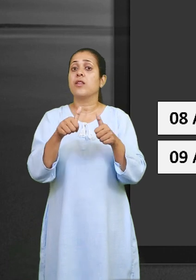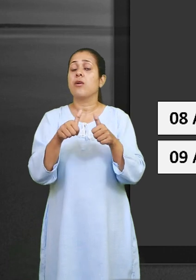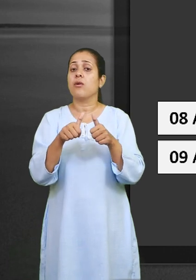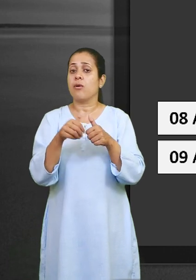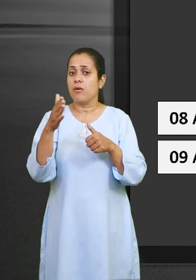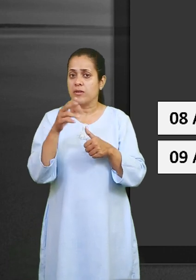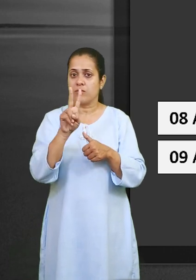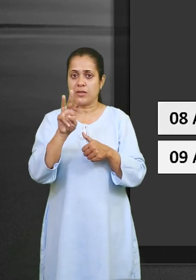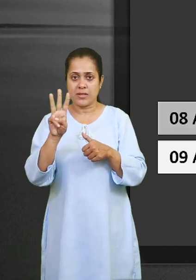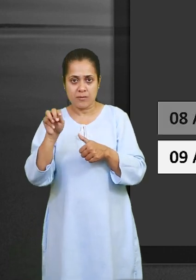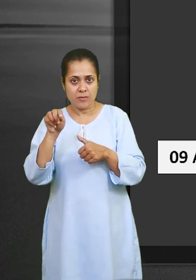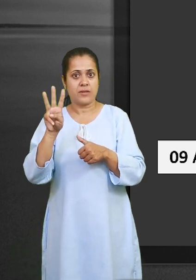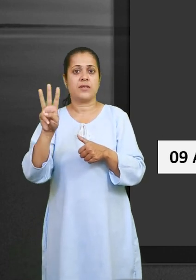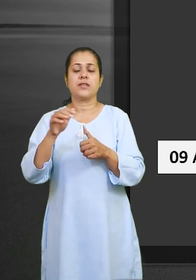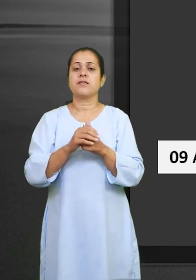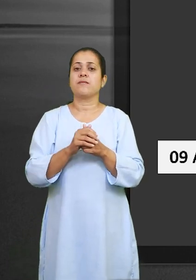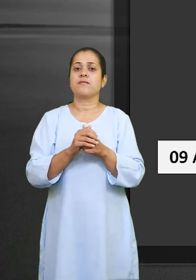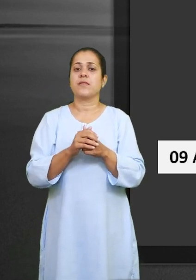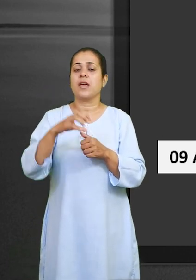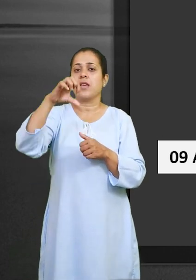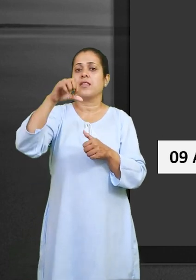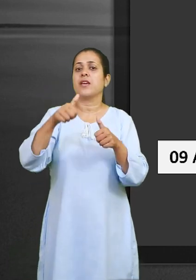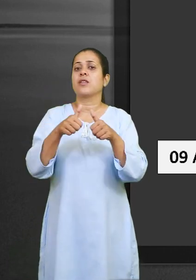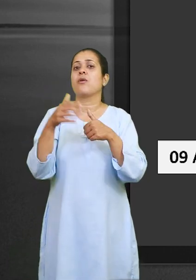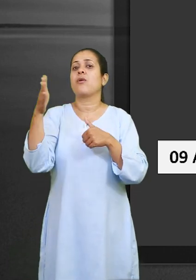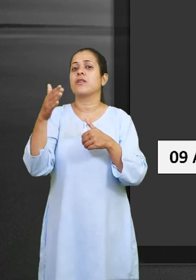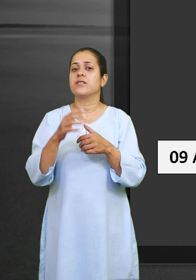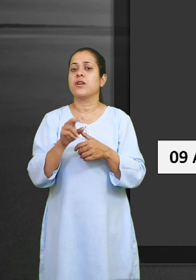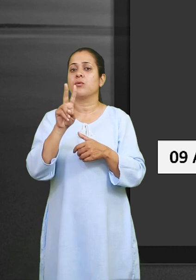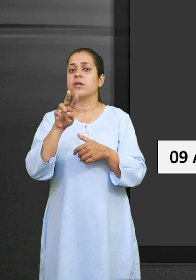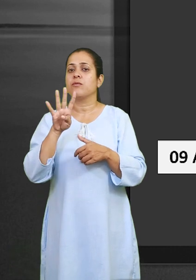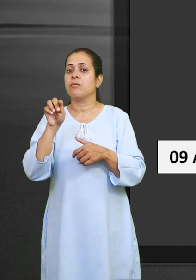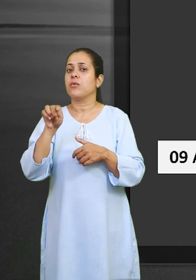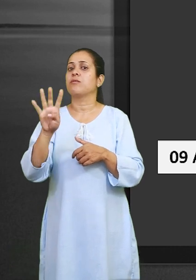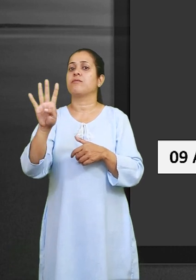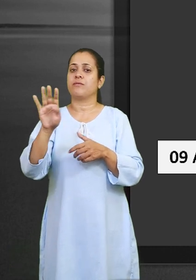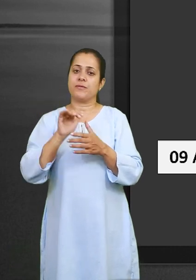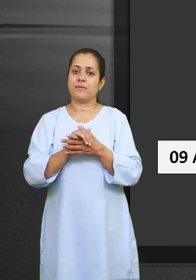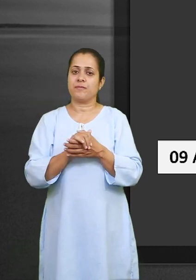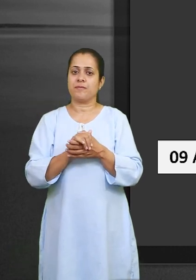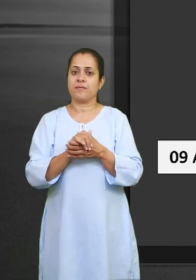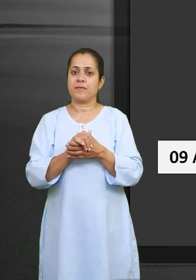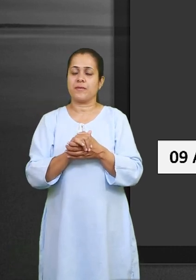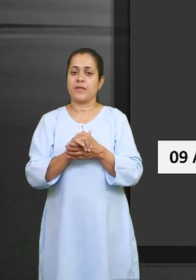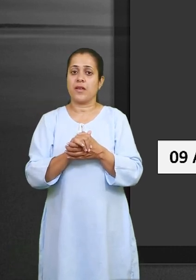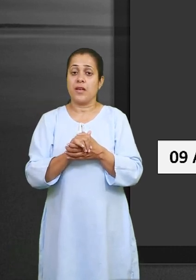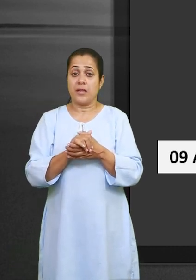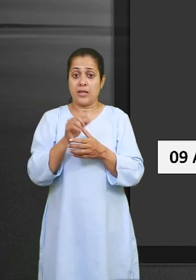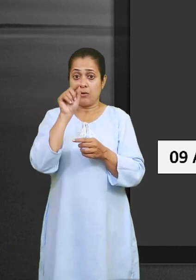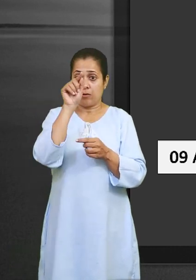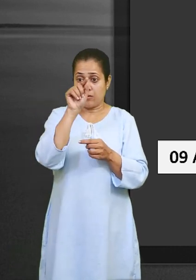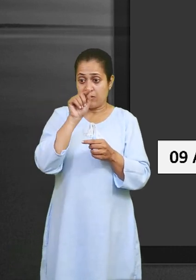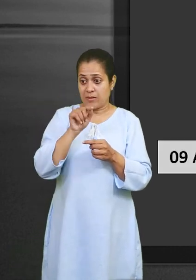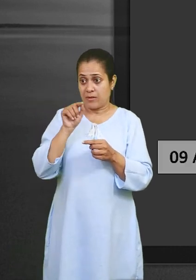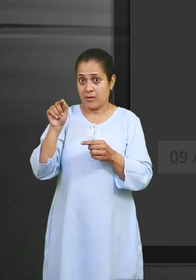August, 23.3, and 9th of August as 24.4. Now, if I connect